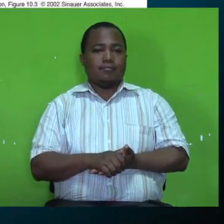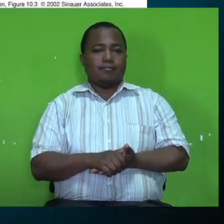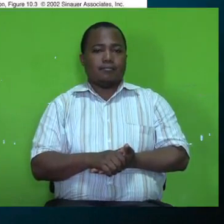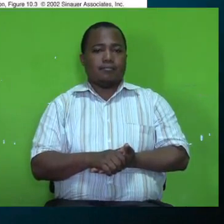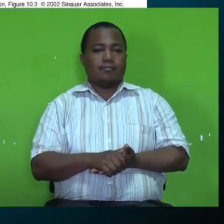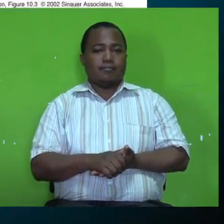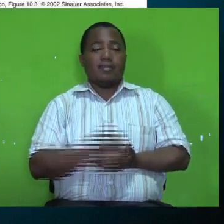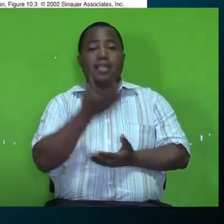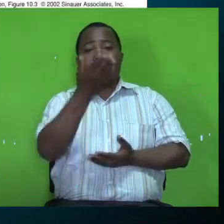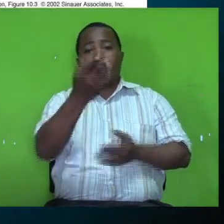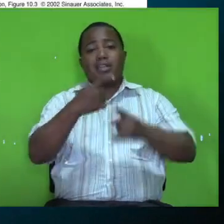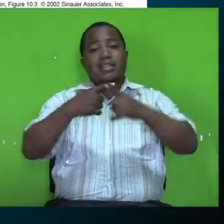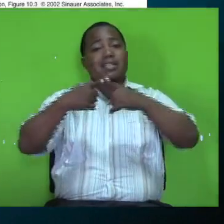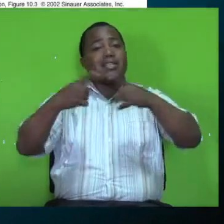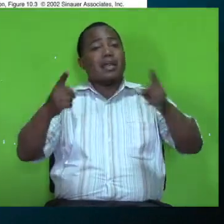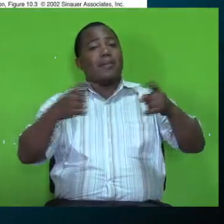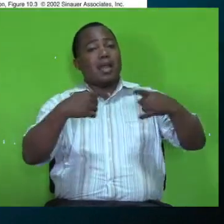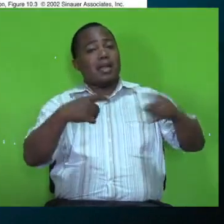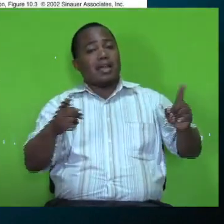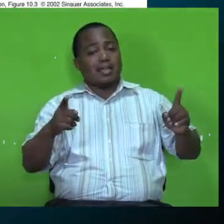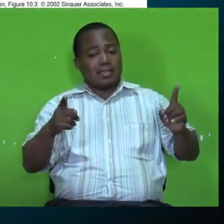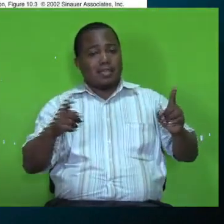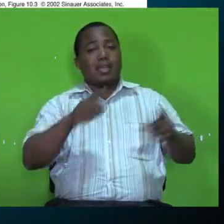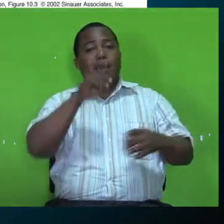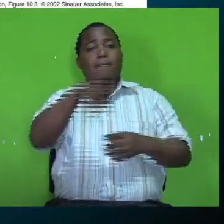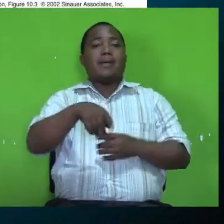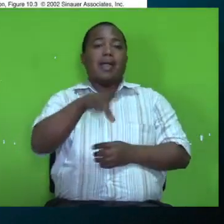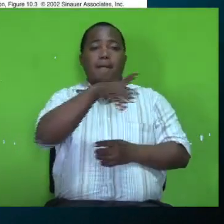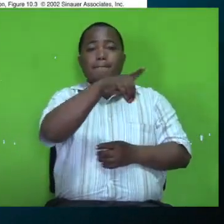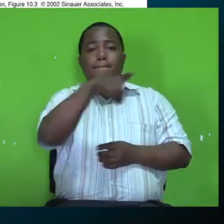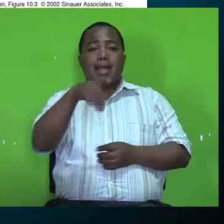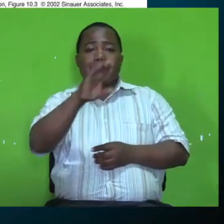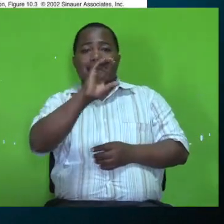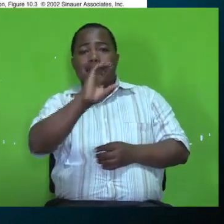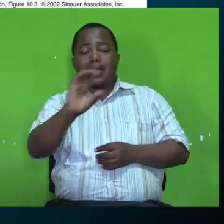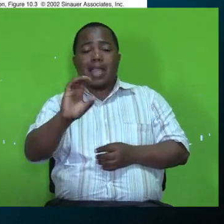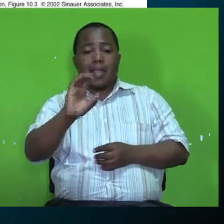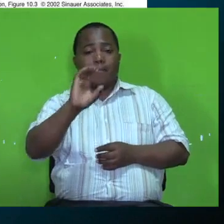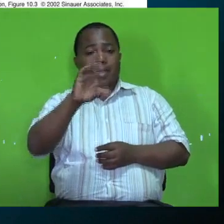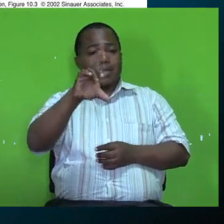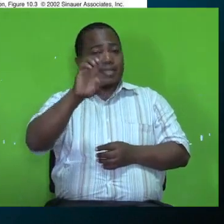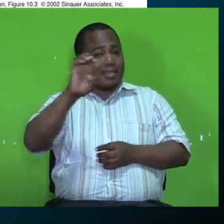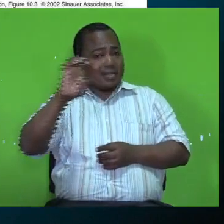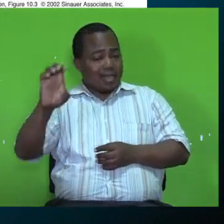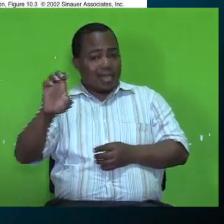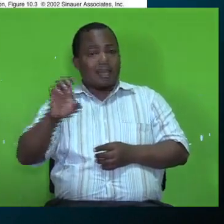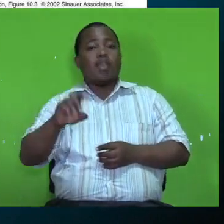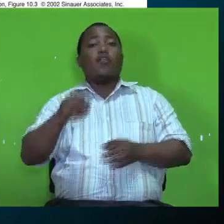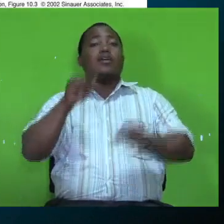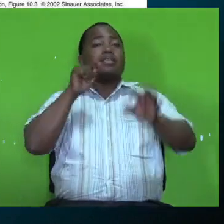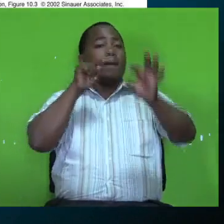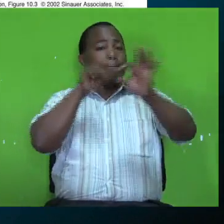They are separated by parenchyma cells with a pore called the